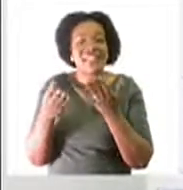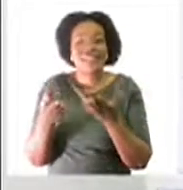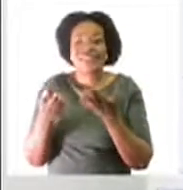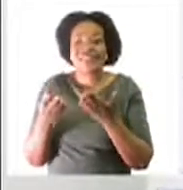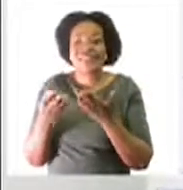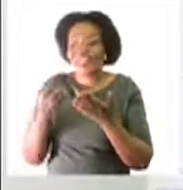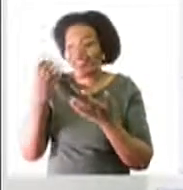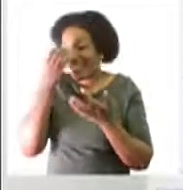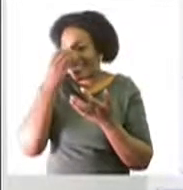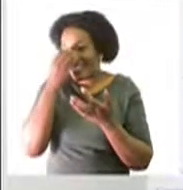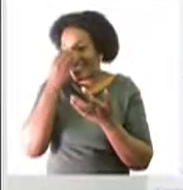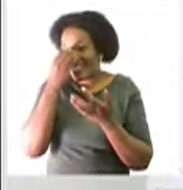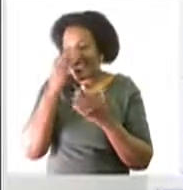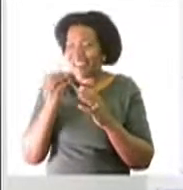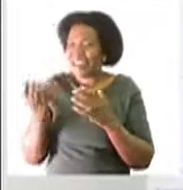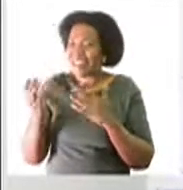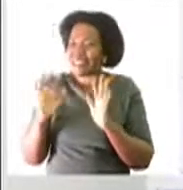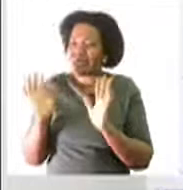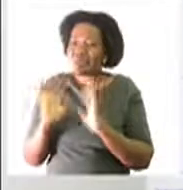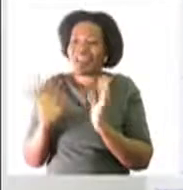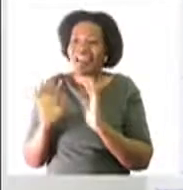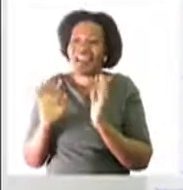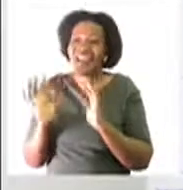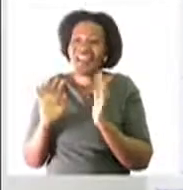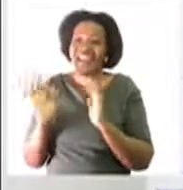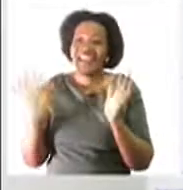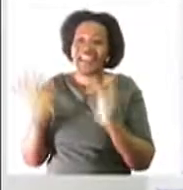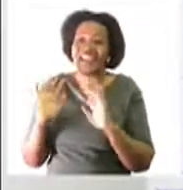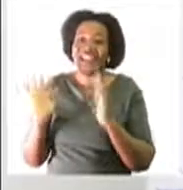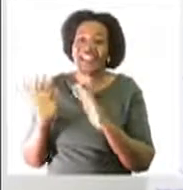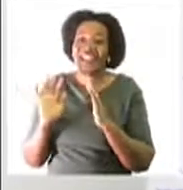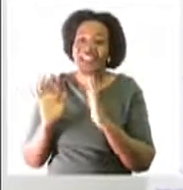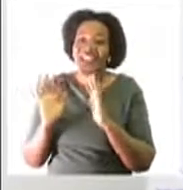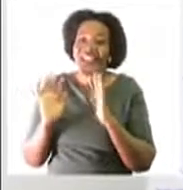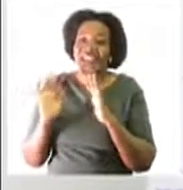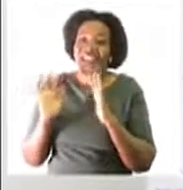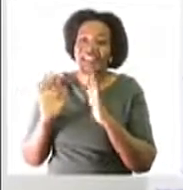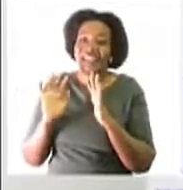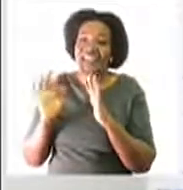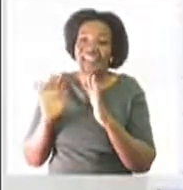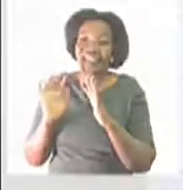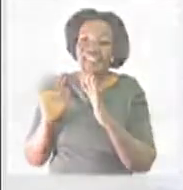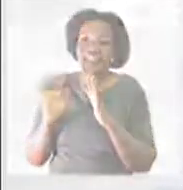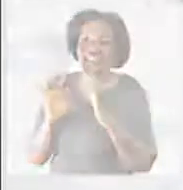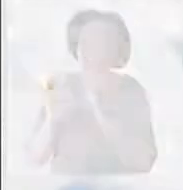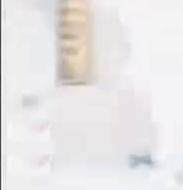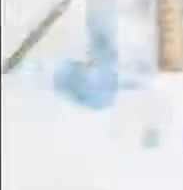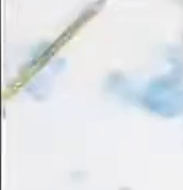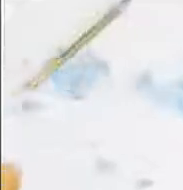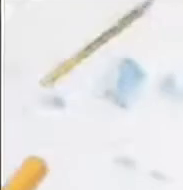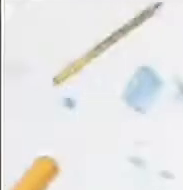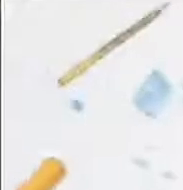friend Zoshi to come and say goodbye. Bye. See you next time.